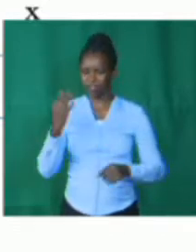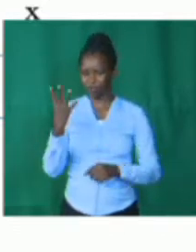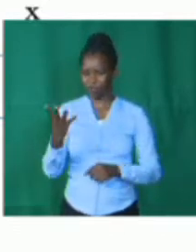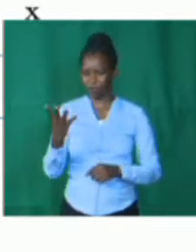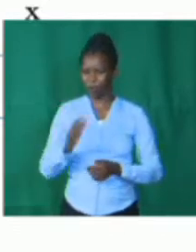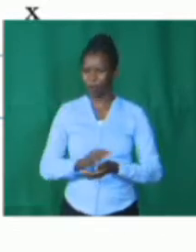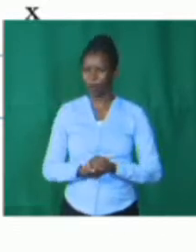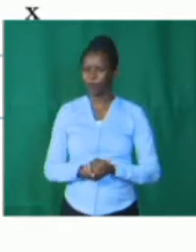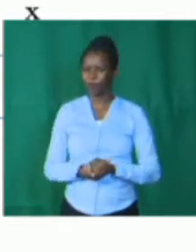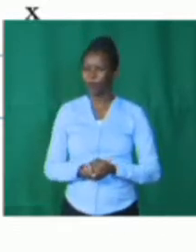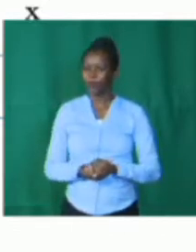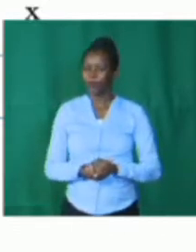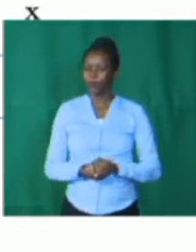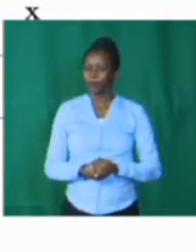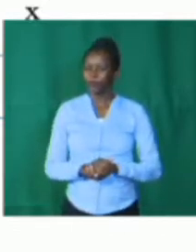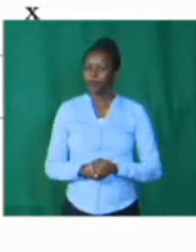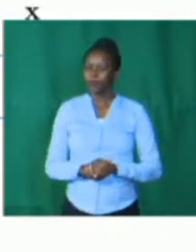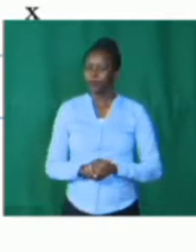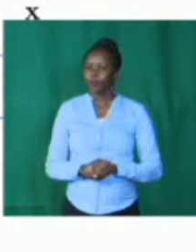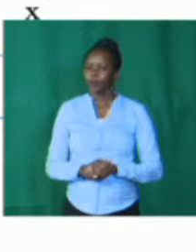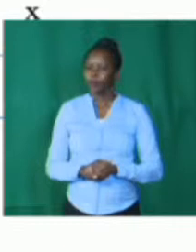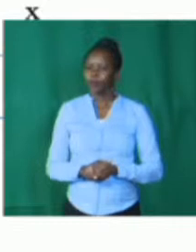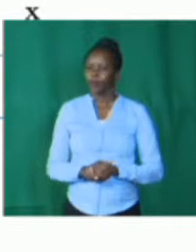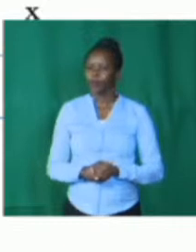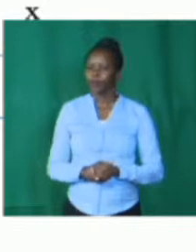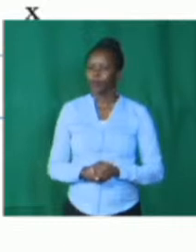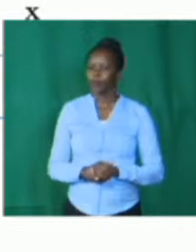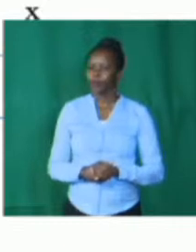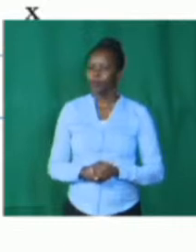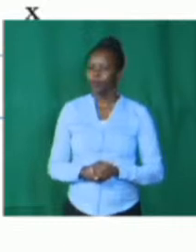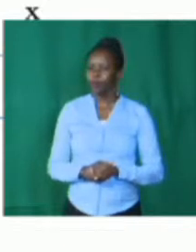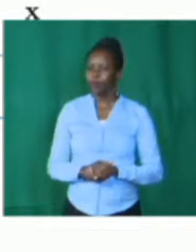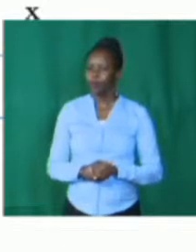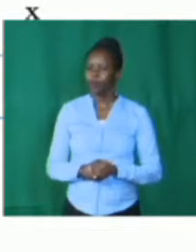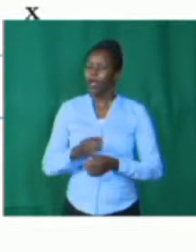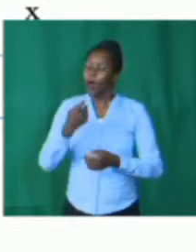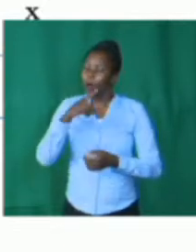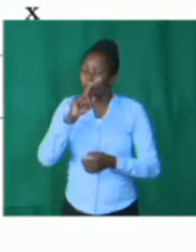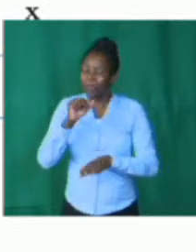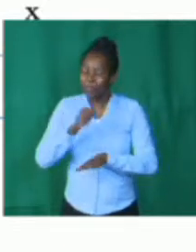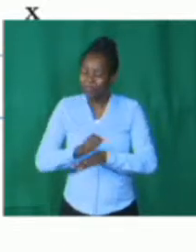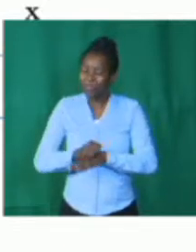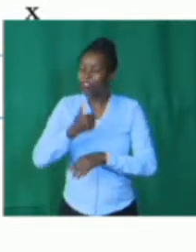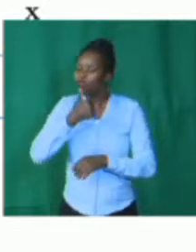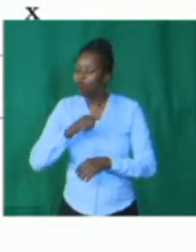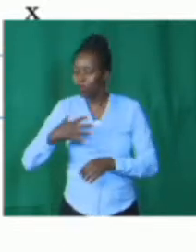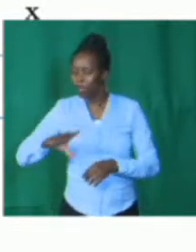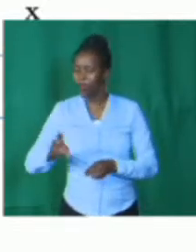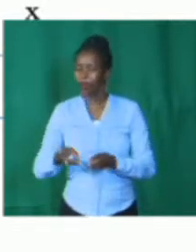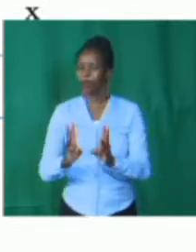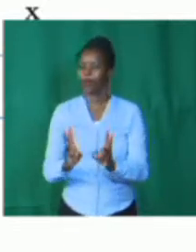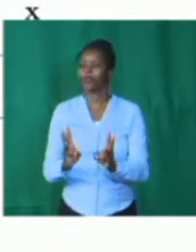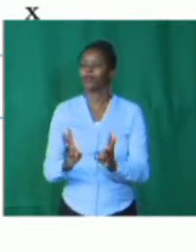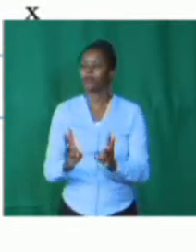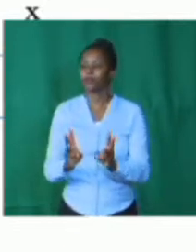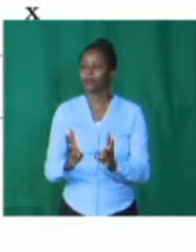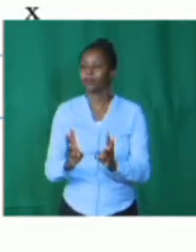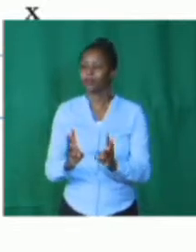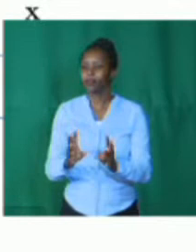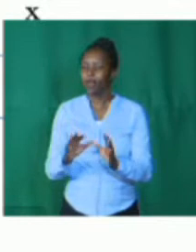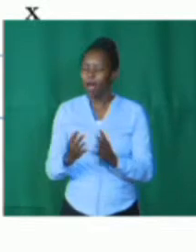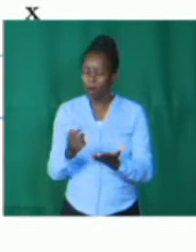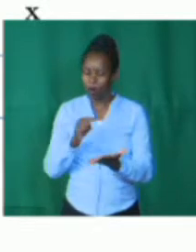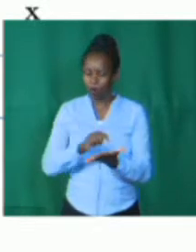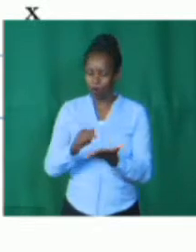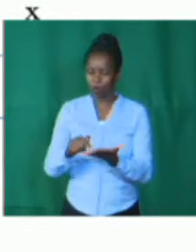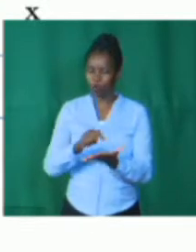4. But we can also use this other method that I said. Please make sure you use this